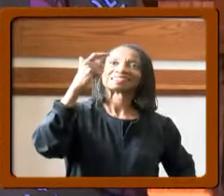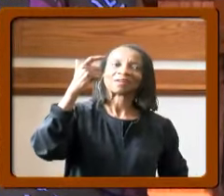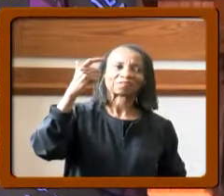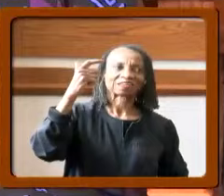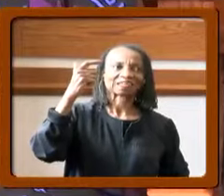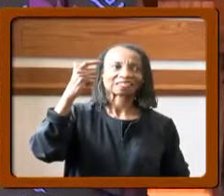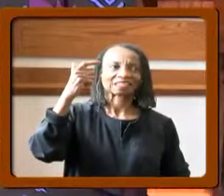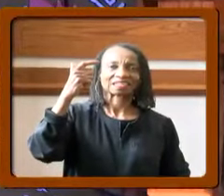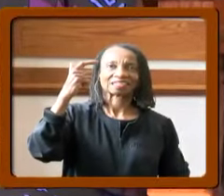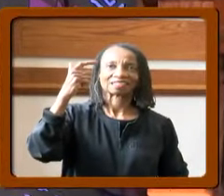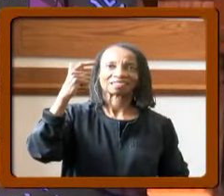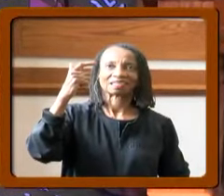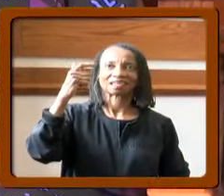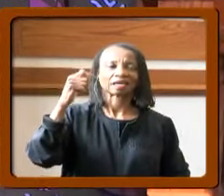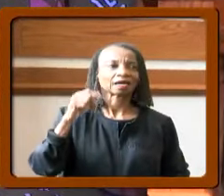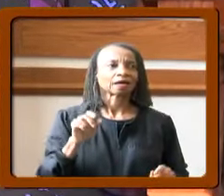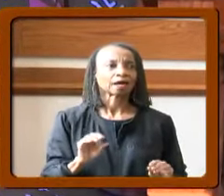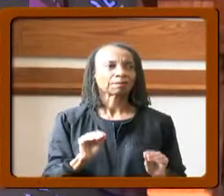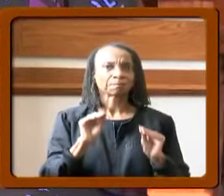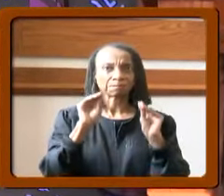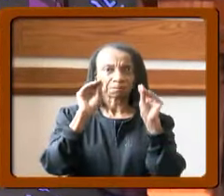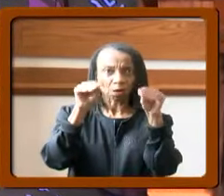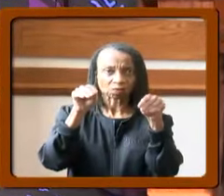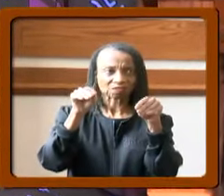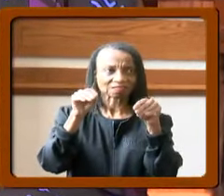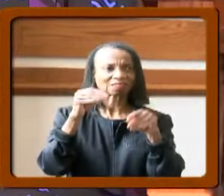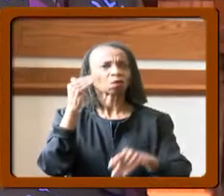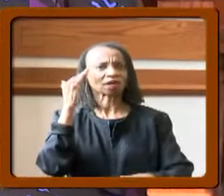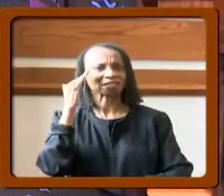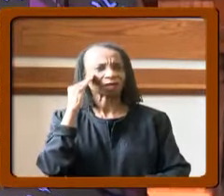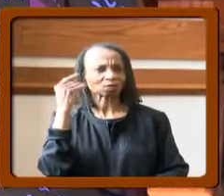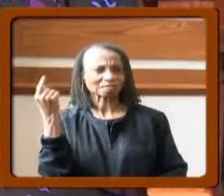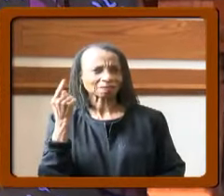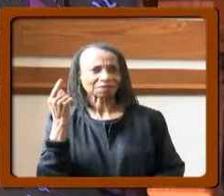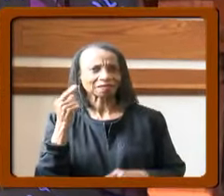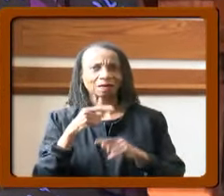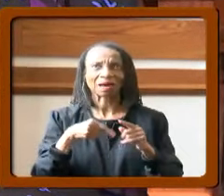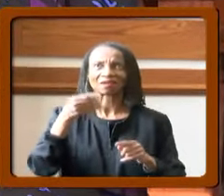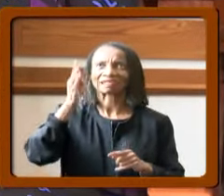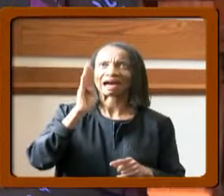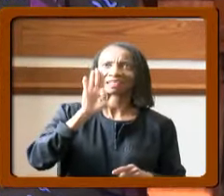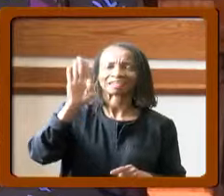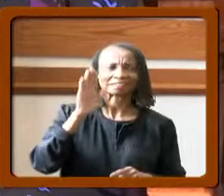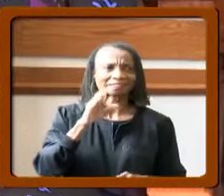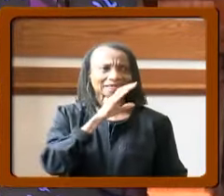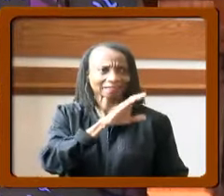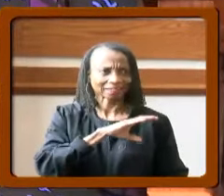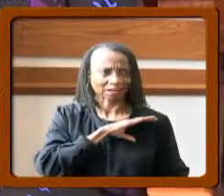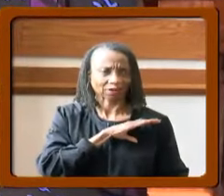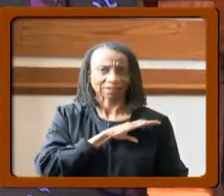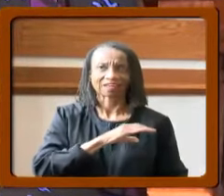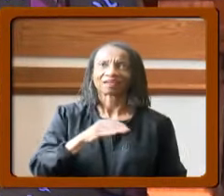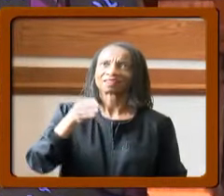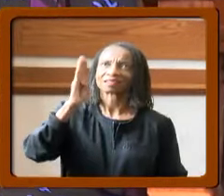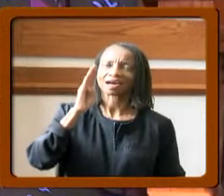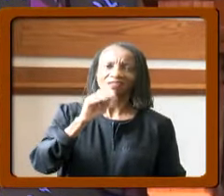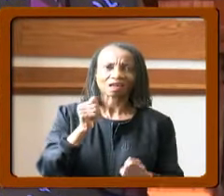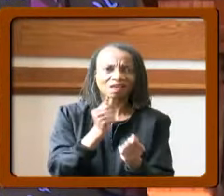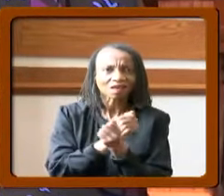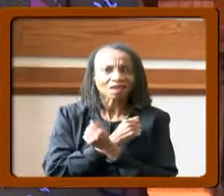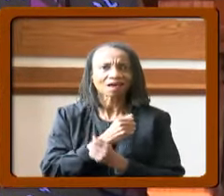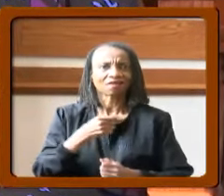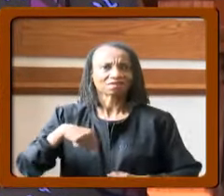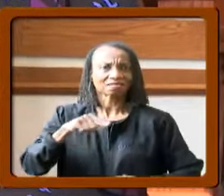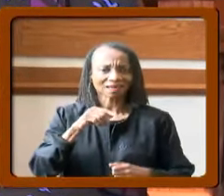Posted so that we could know something about the character of God. A God who loved us enough to come